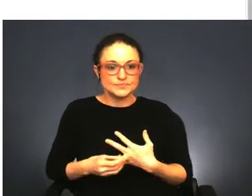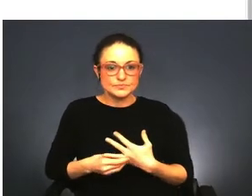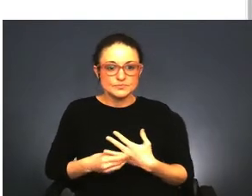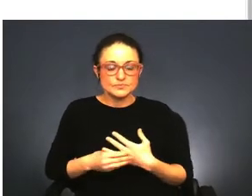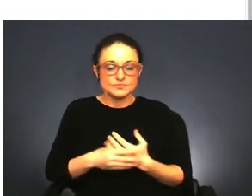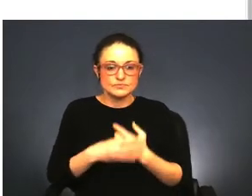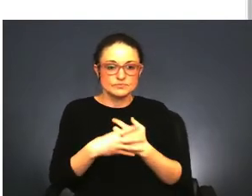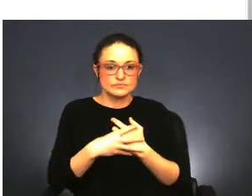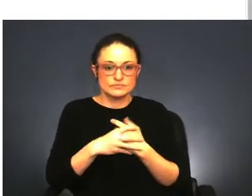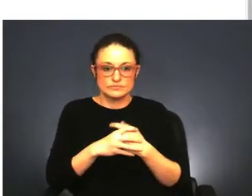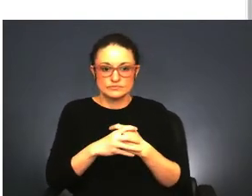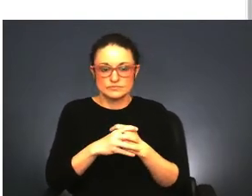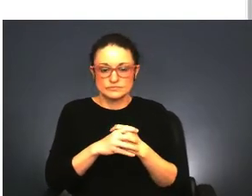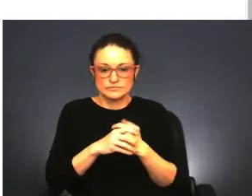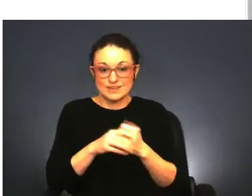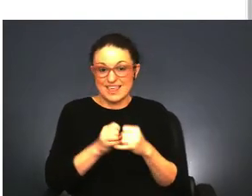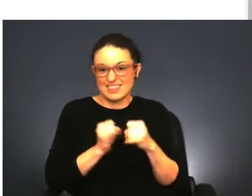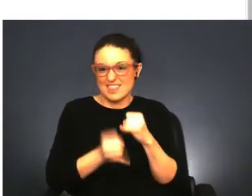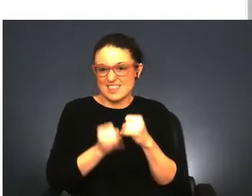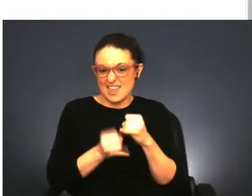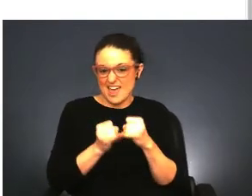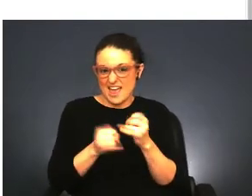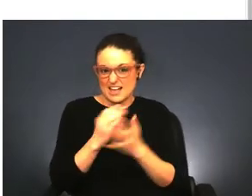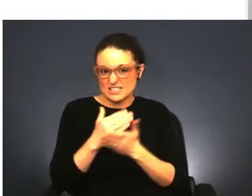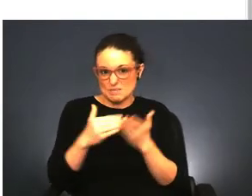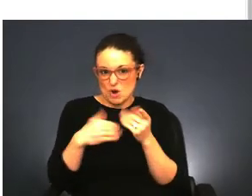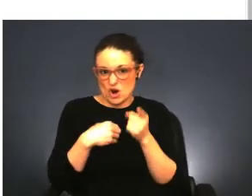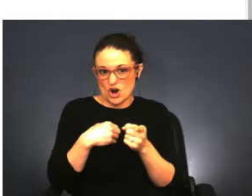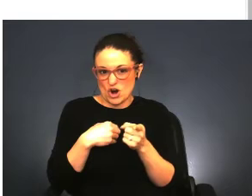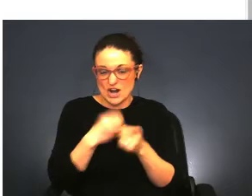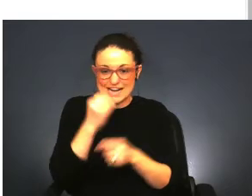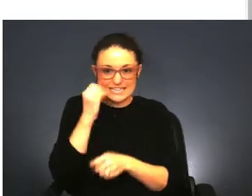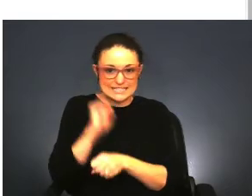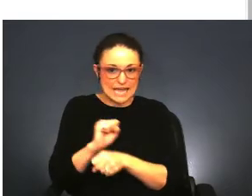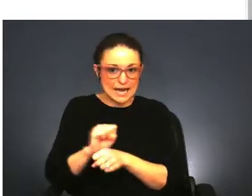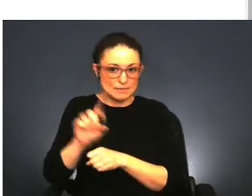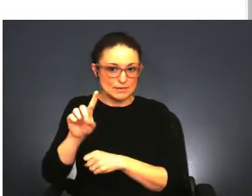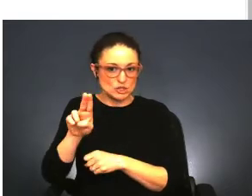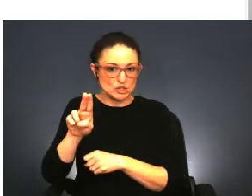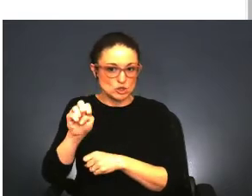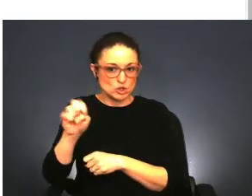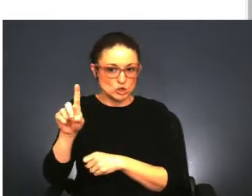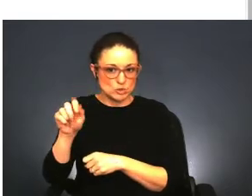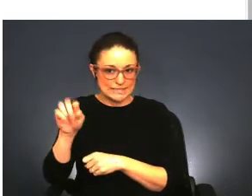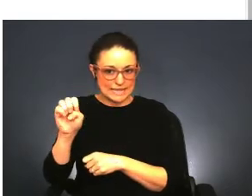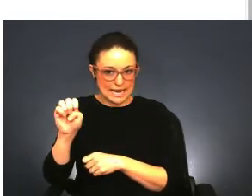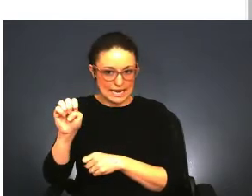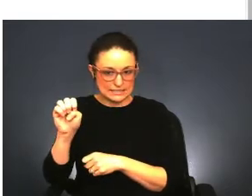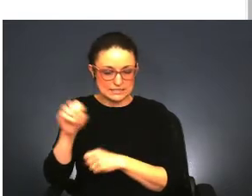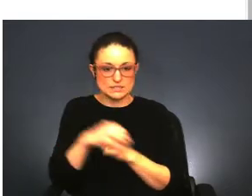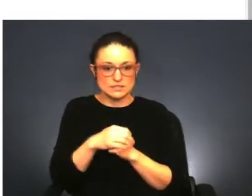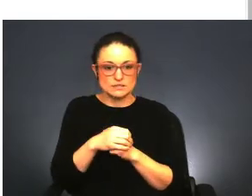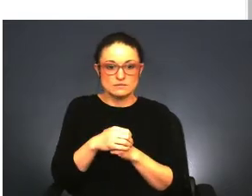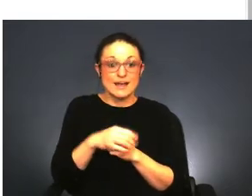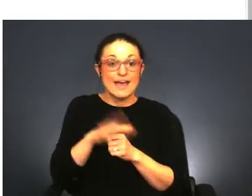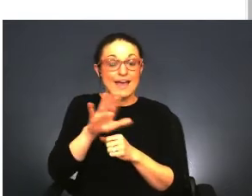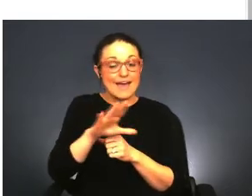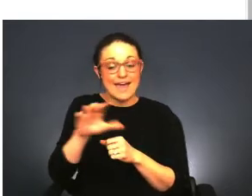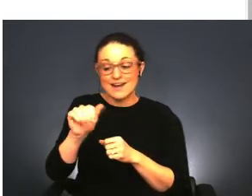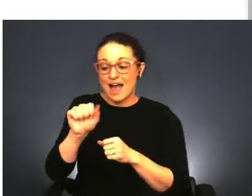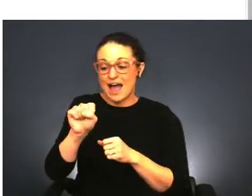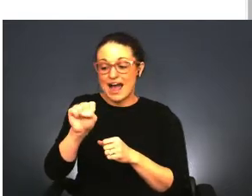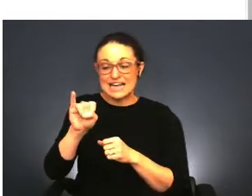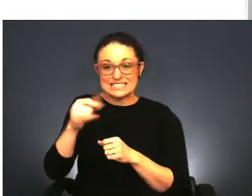part that I want to cover here in the assignment settings is the assignment due date and the assign to. So these are